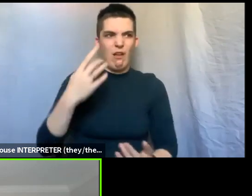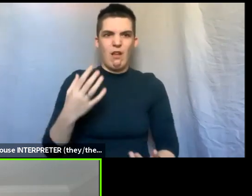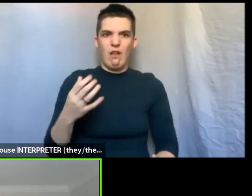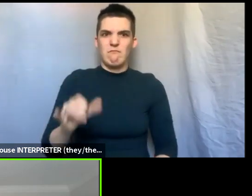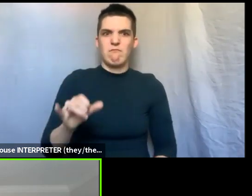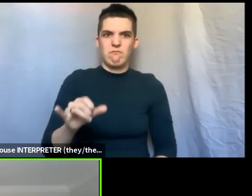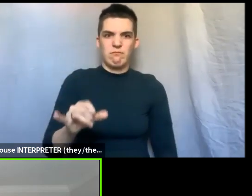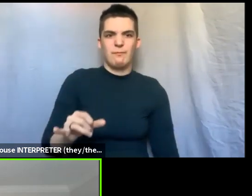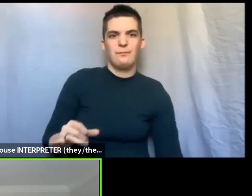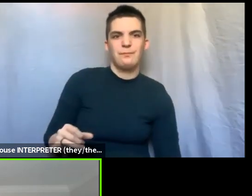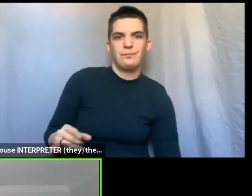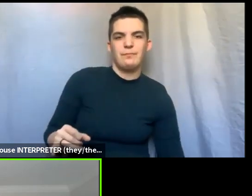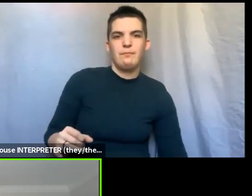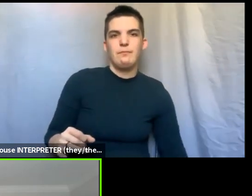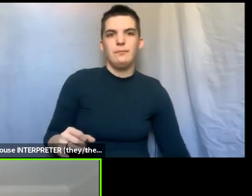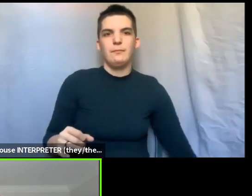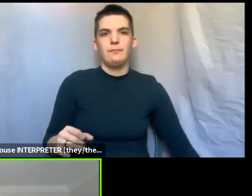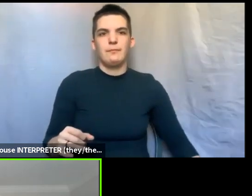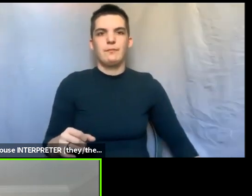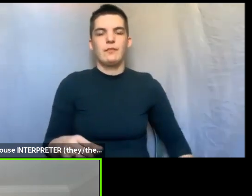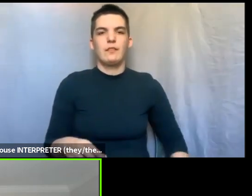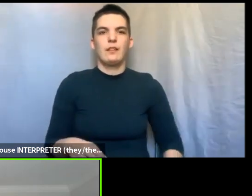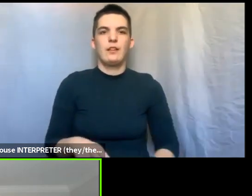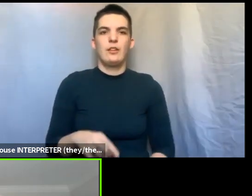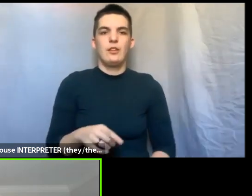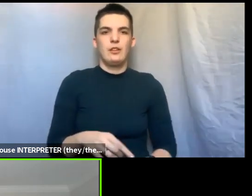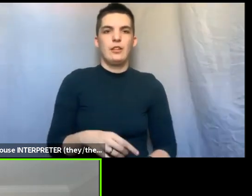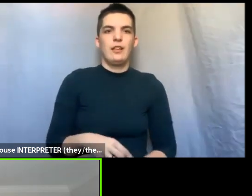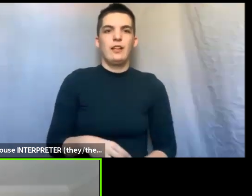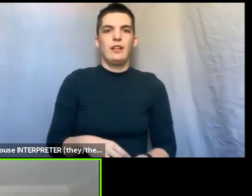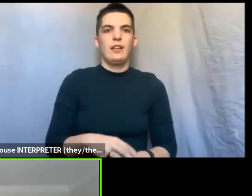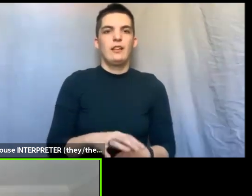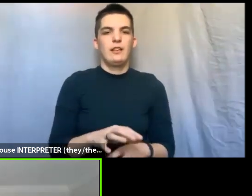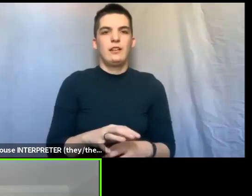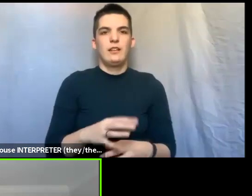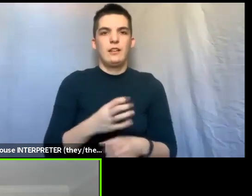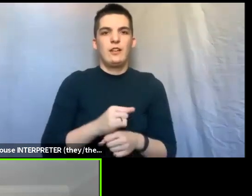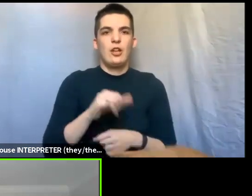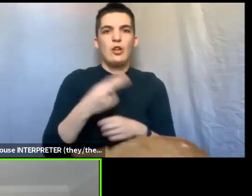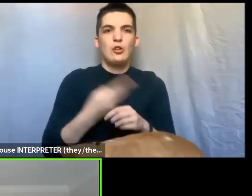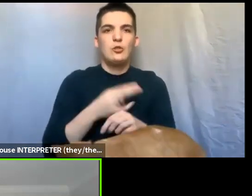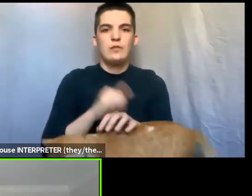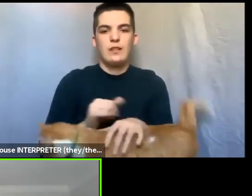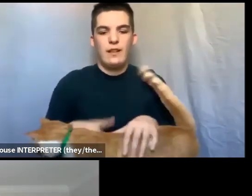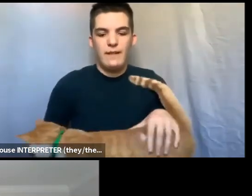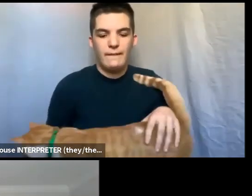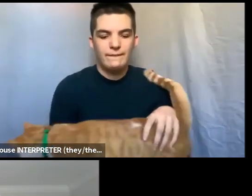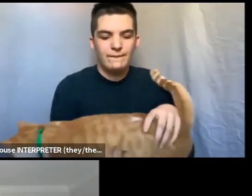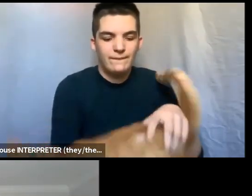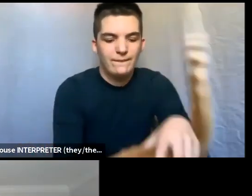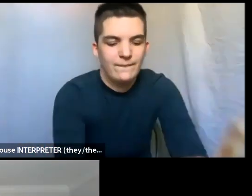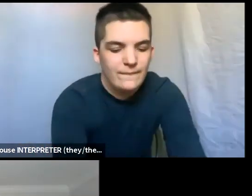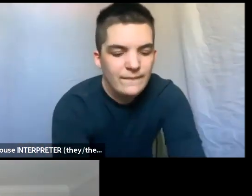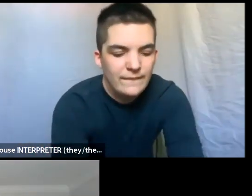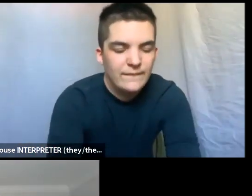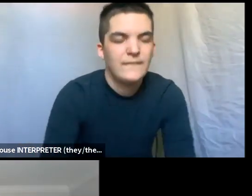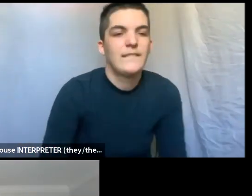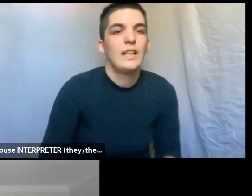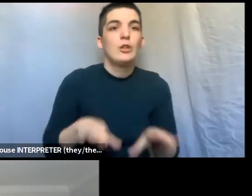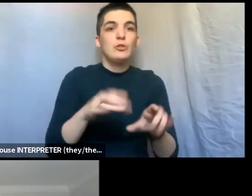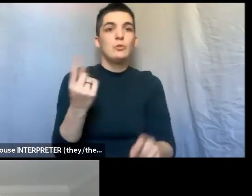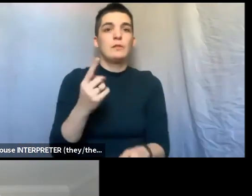saying, you know, you can take that darkness, refine the spark, get the lights back on again, and keep going. And do something different that